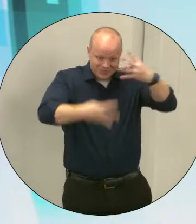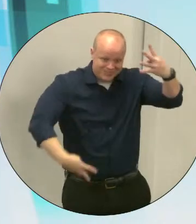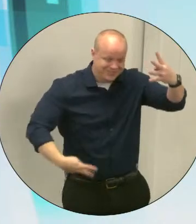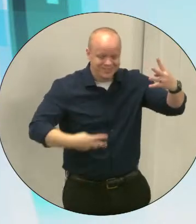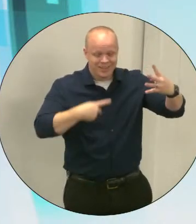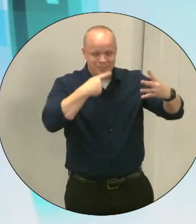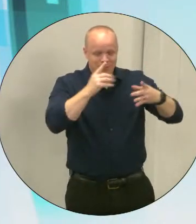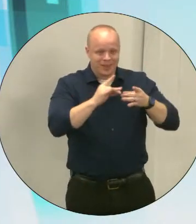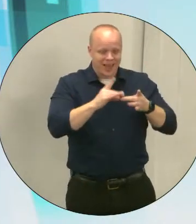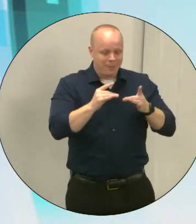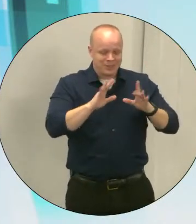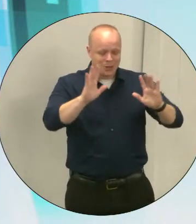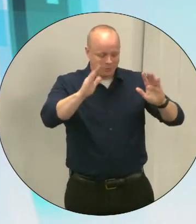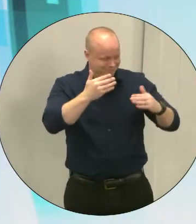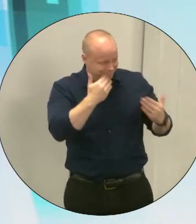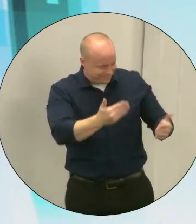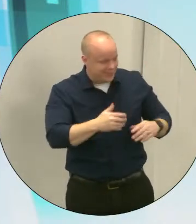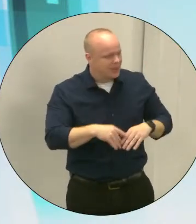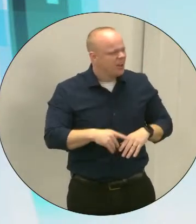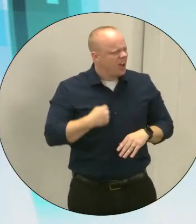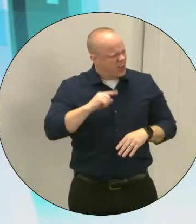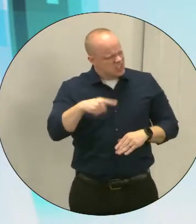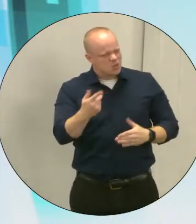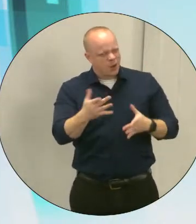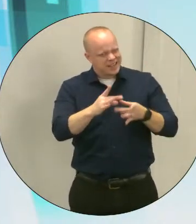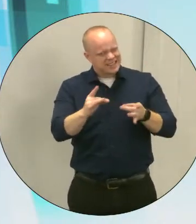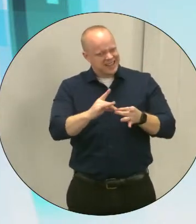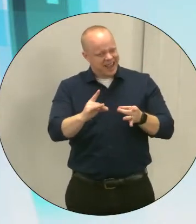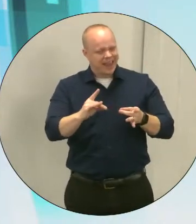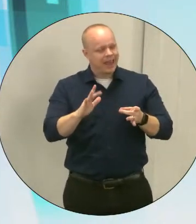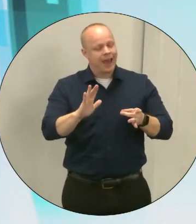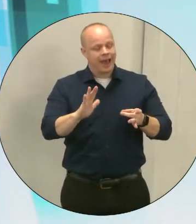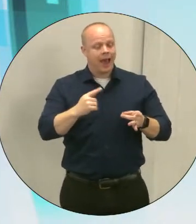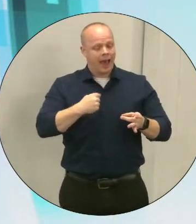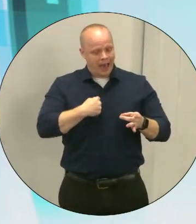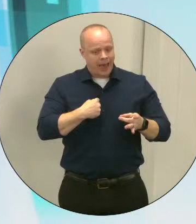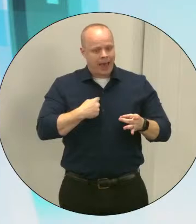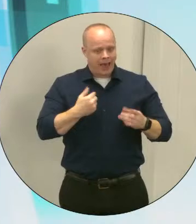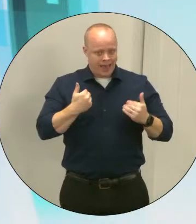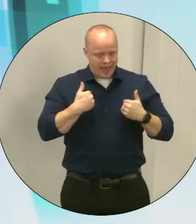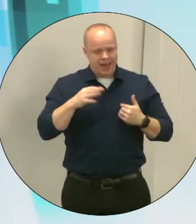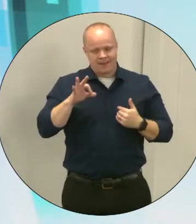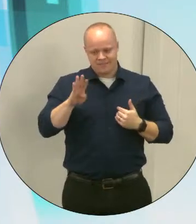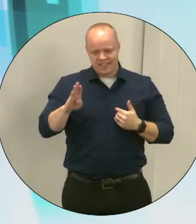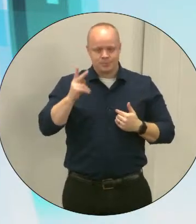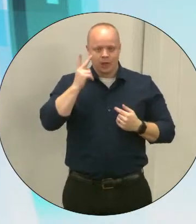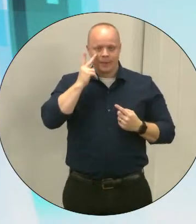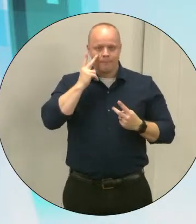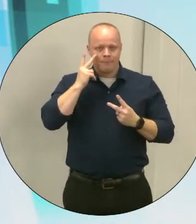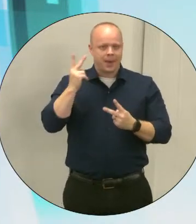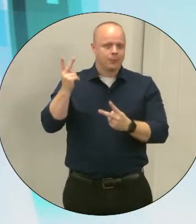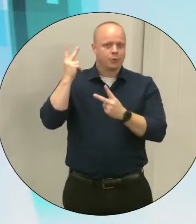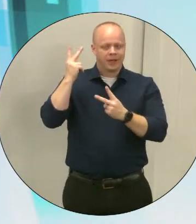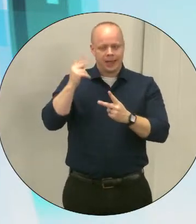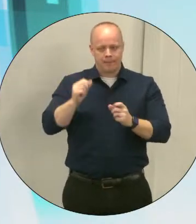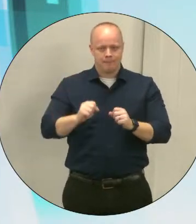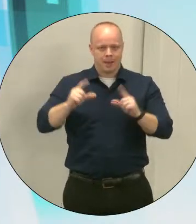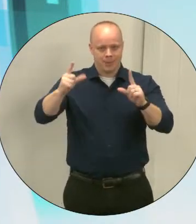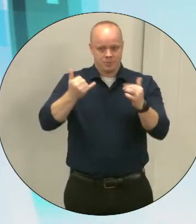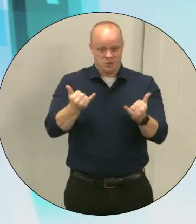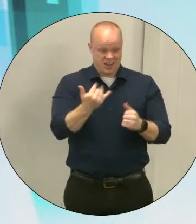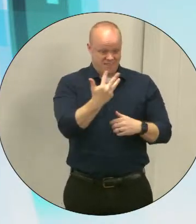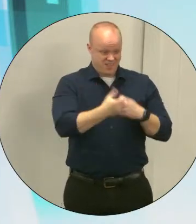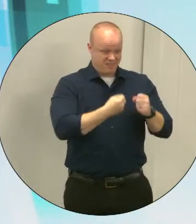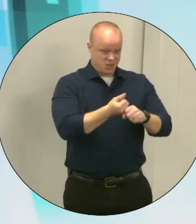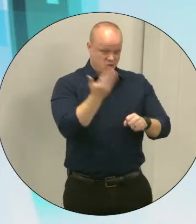you. I just want to say that I had a Facebook memory pop up today that 5 years ago